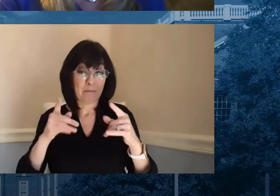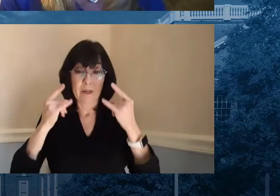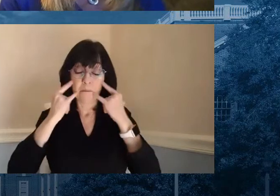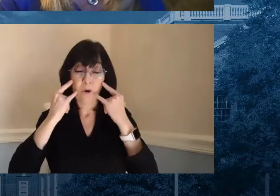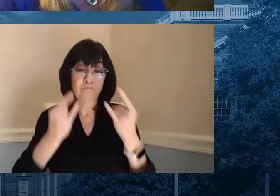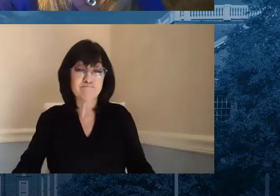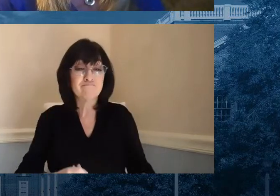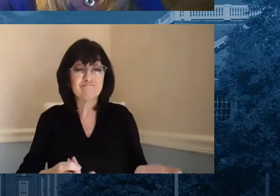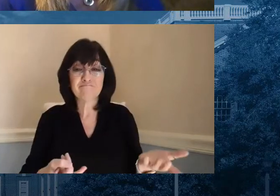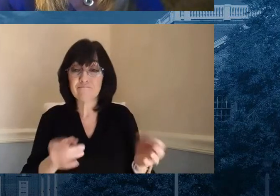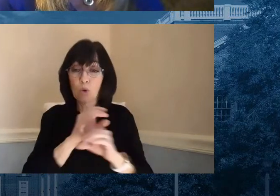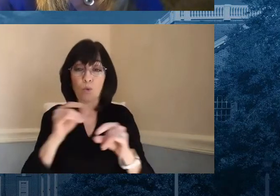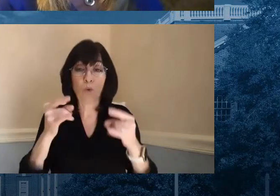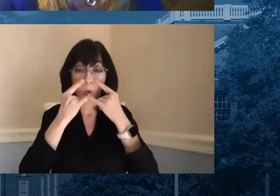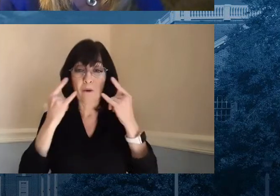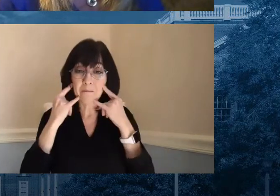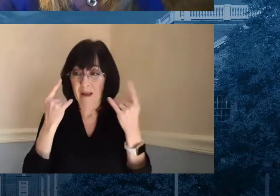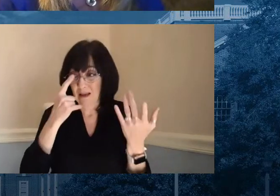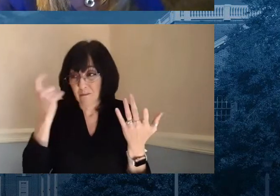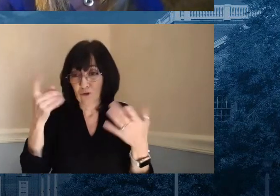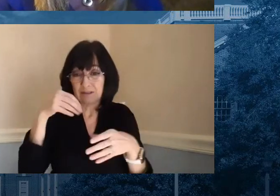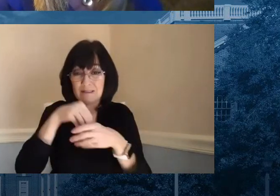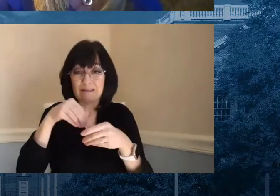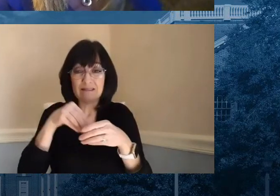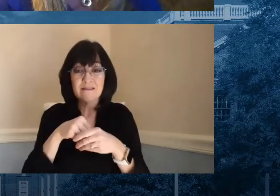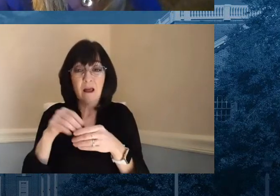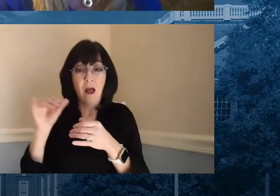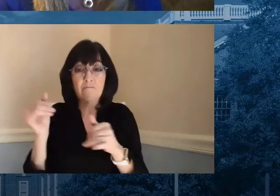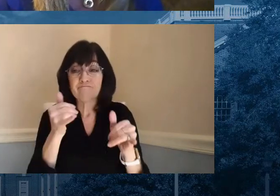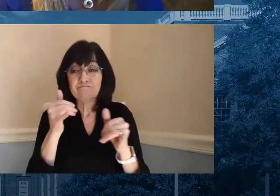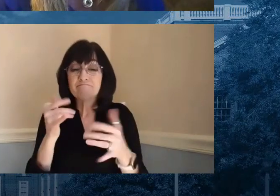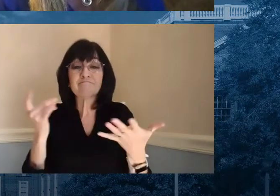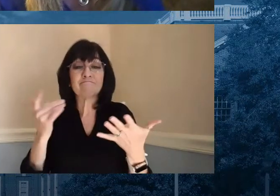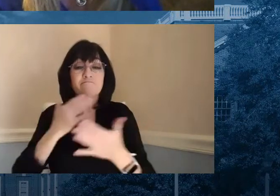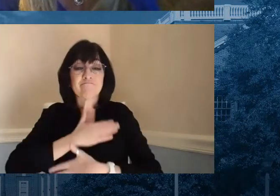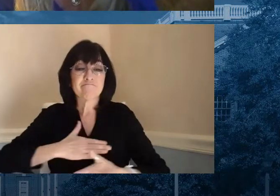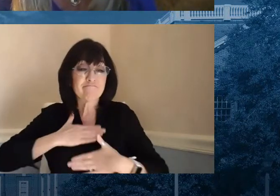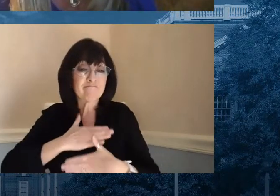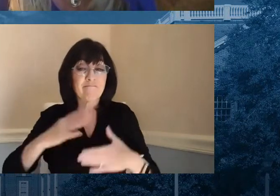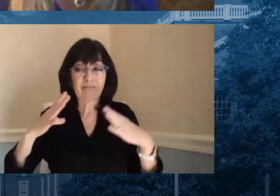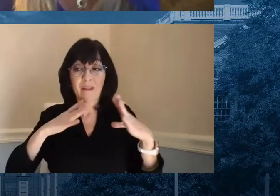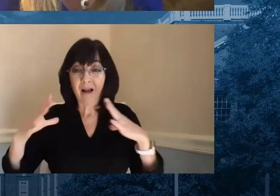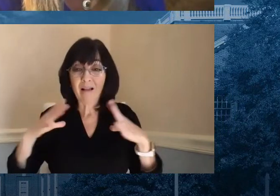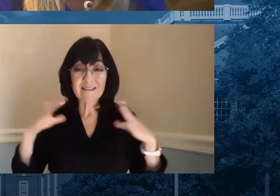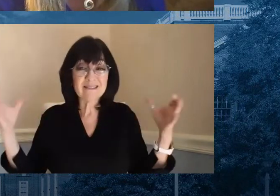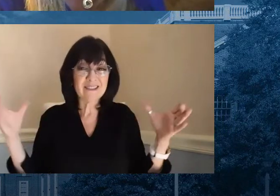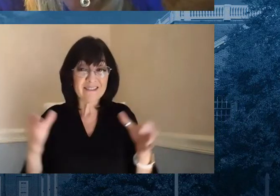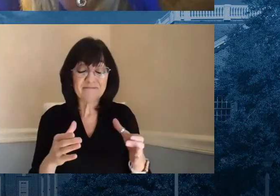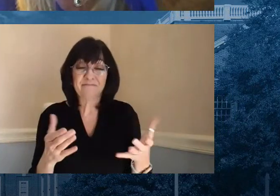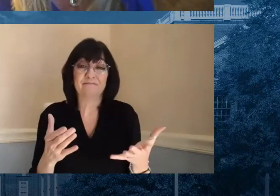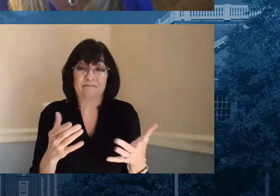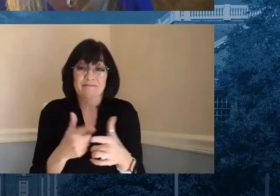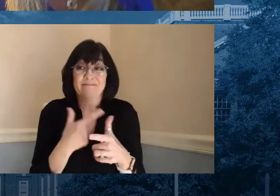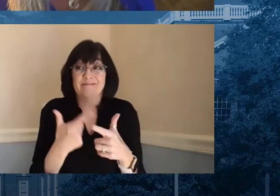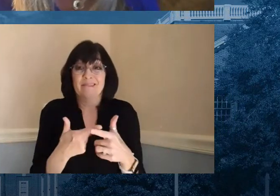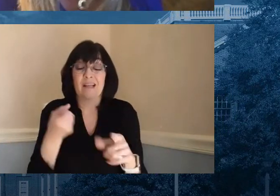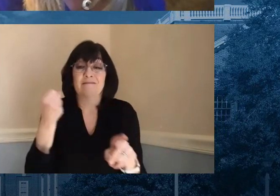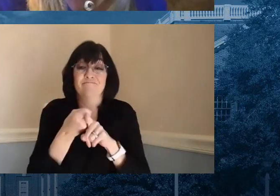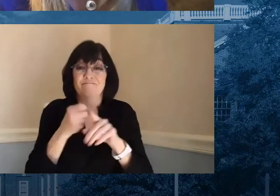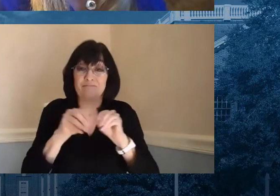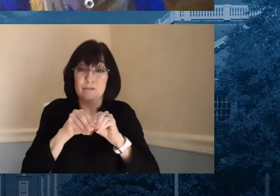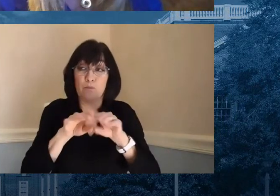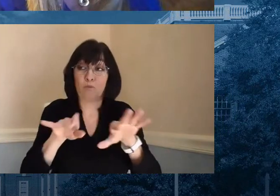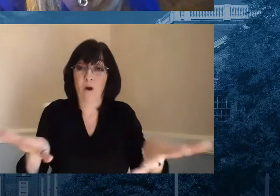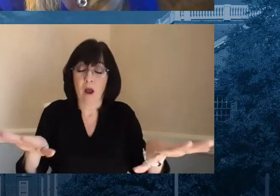indoors, where unfortunately it's being spread. So it's not all that different than what we